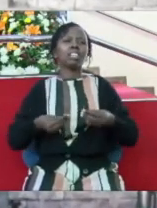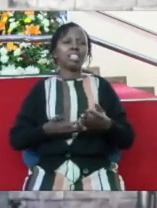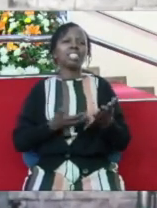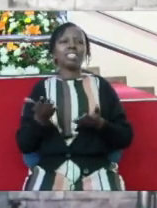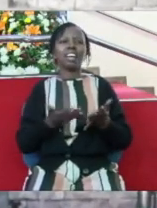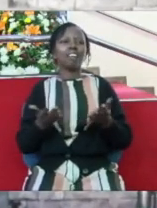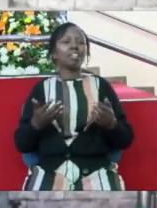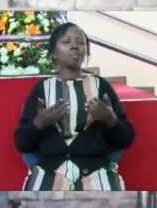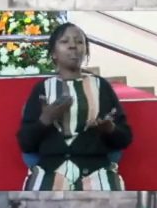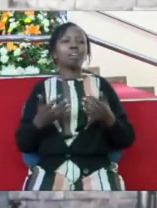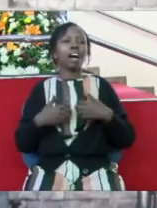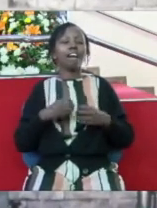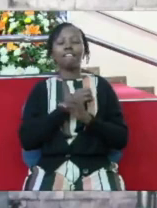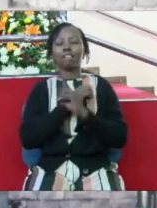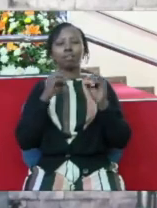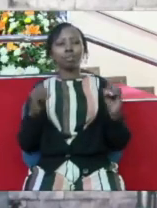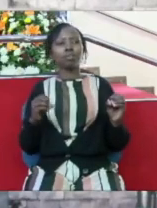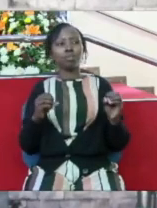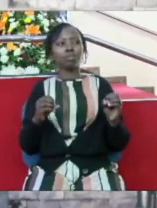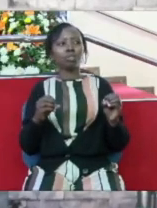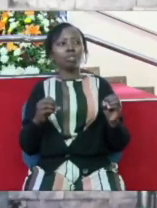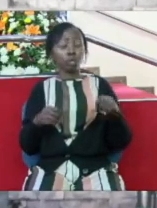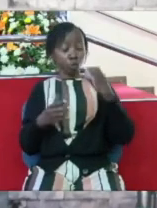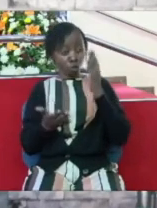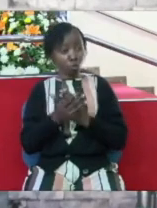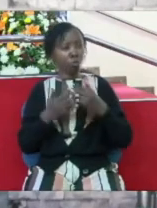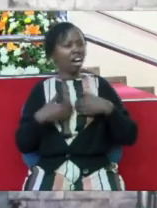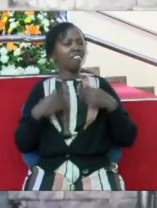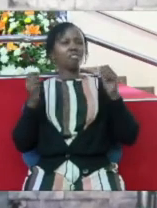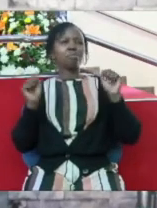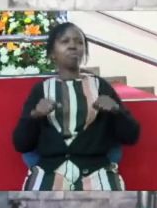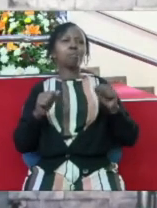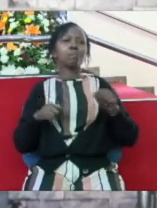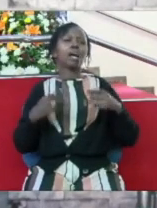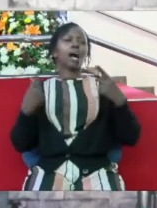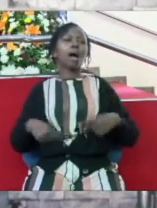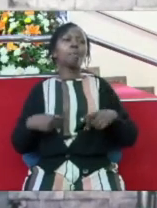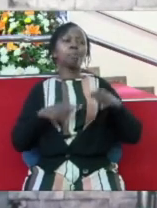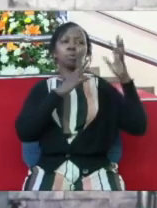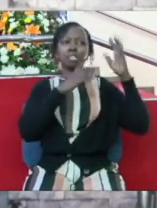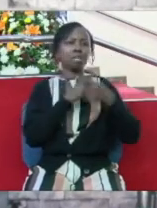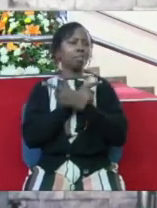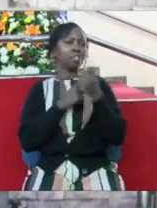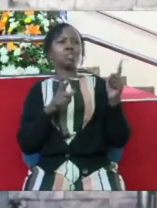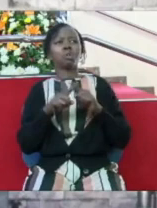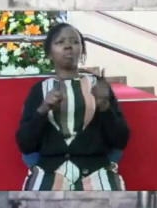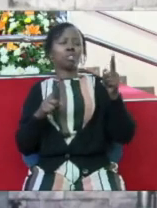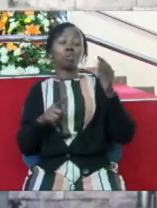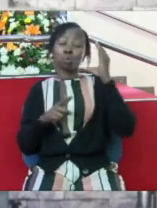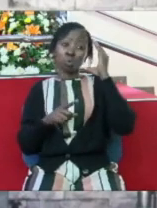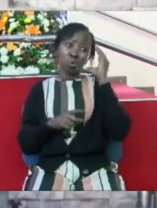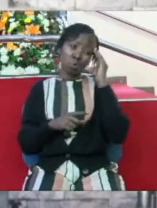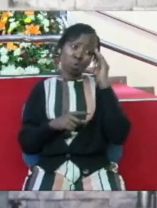have nothing. Lakini hauna kitu sasa. Yes, people have been cheering you up. Watu walikuwa wakikusherehekea ndio. But you're telling yourself you do not want to be cheered